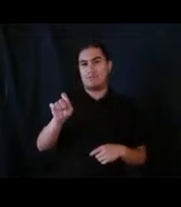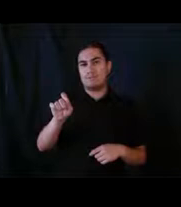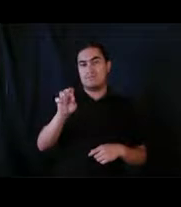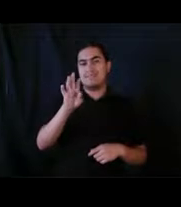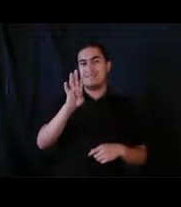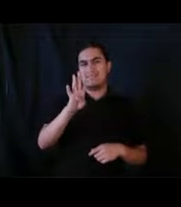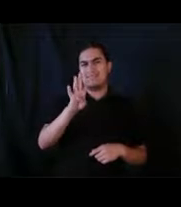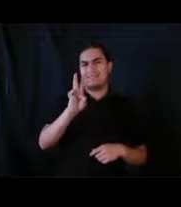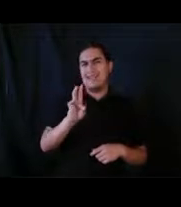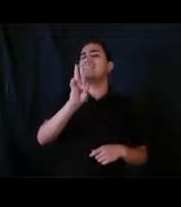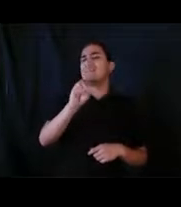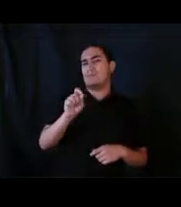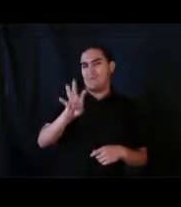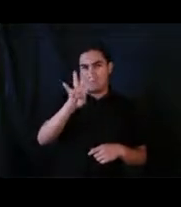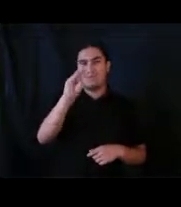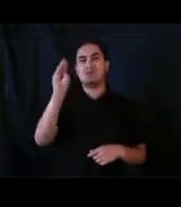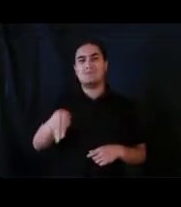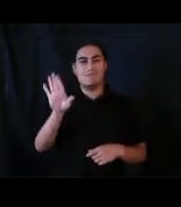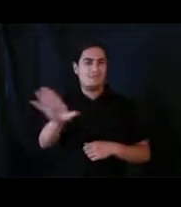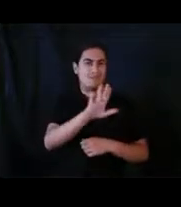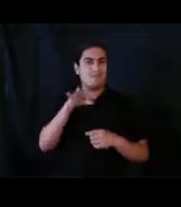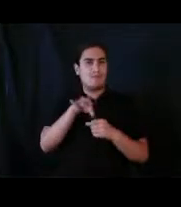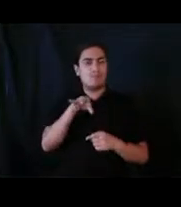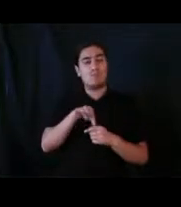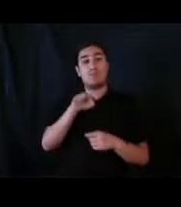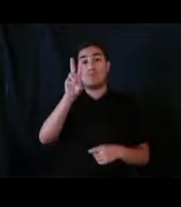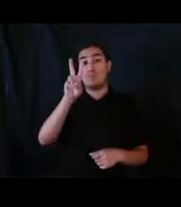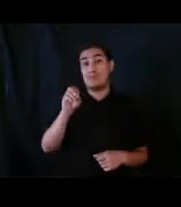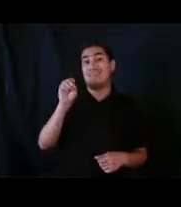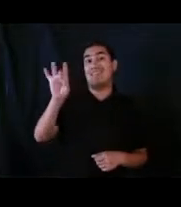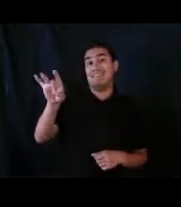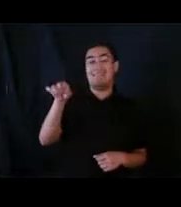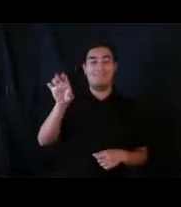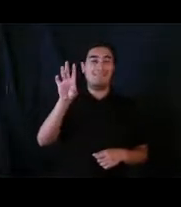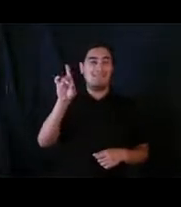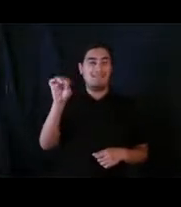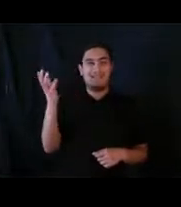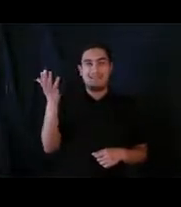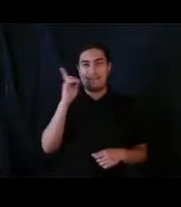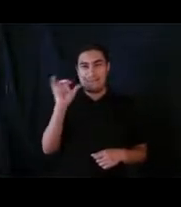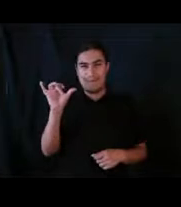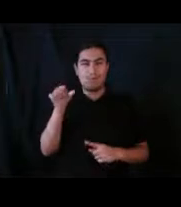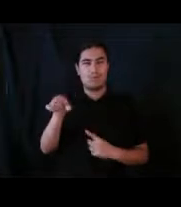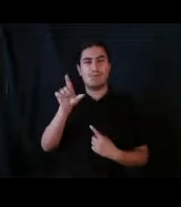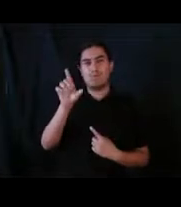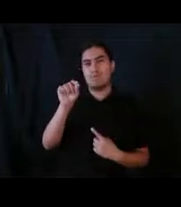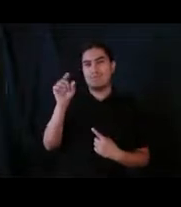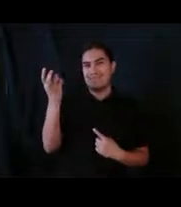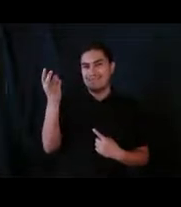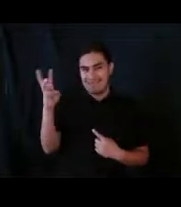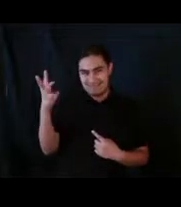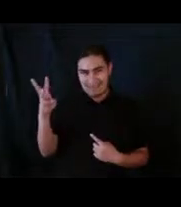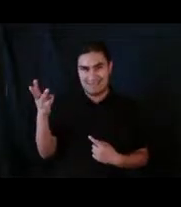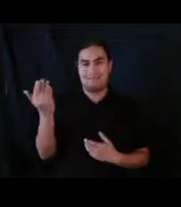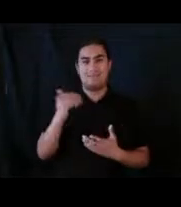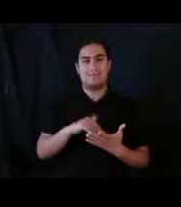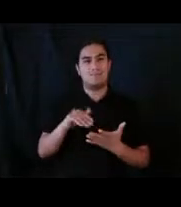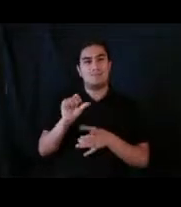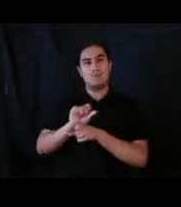similar uh in 2008 he did similar in 2016 and